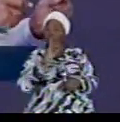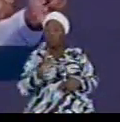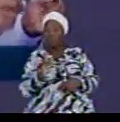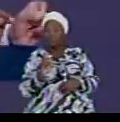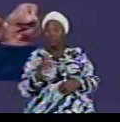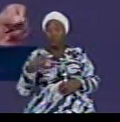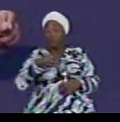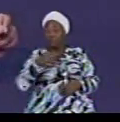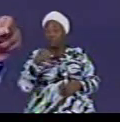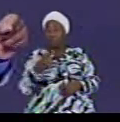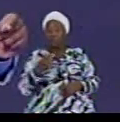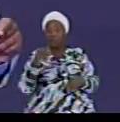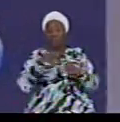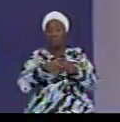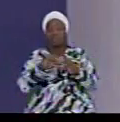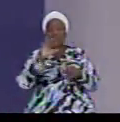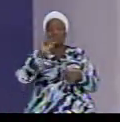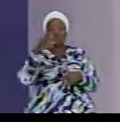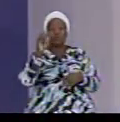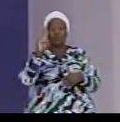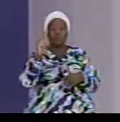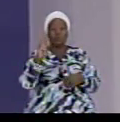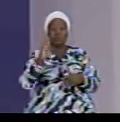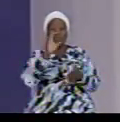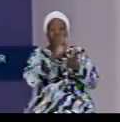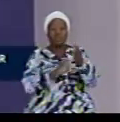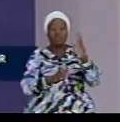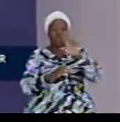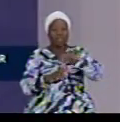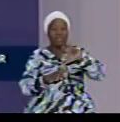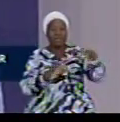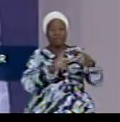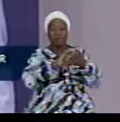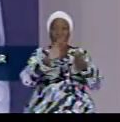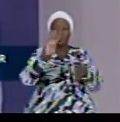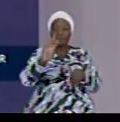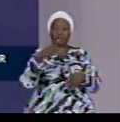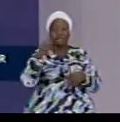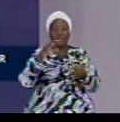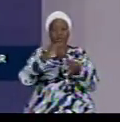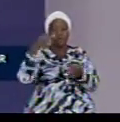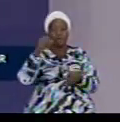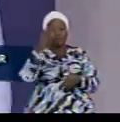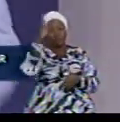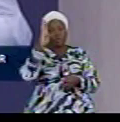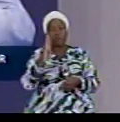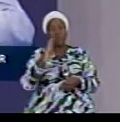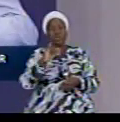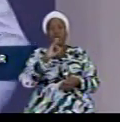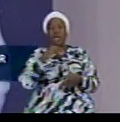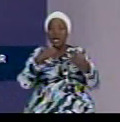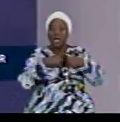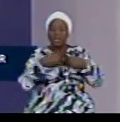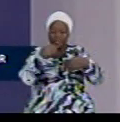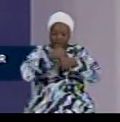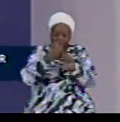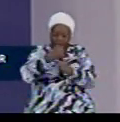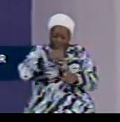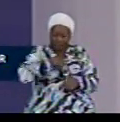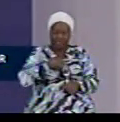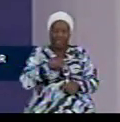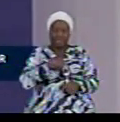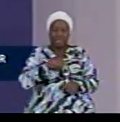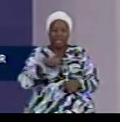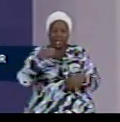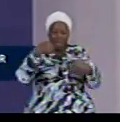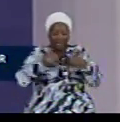we're told in Job chapter 33, verse 4, the Spirit of God has made me,